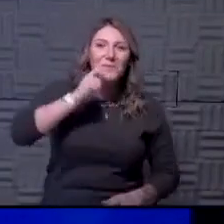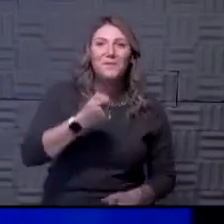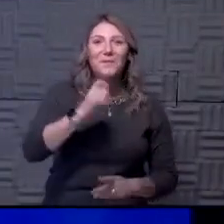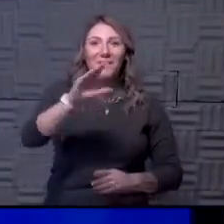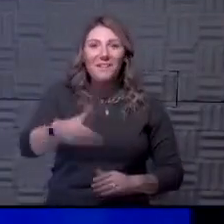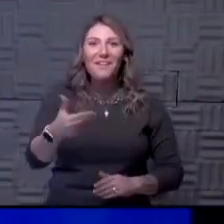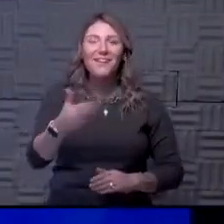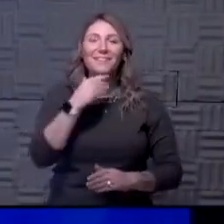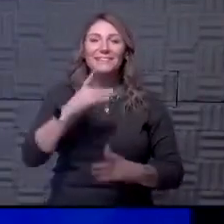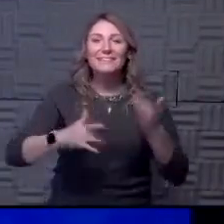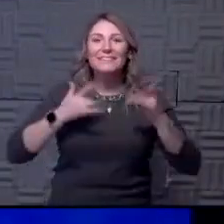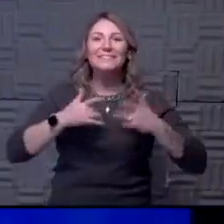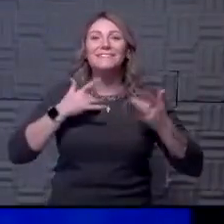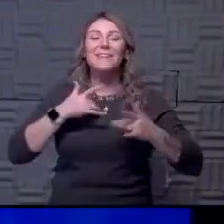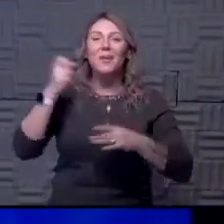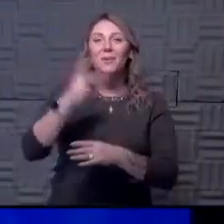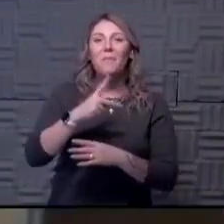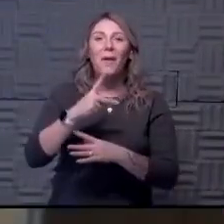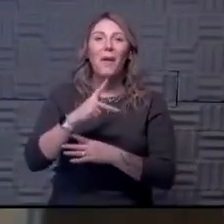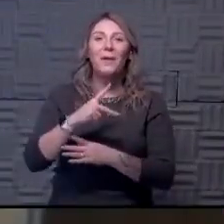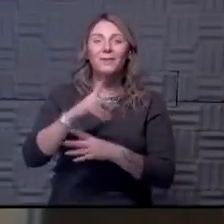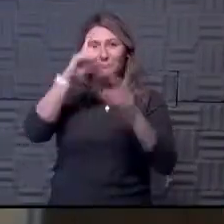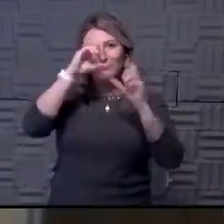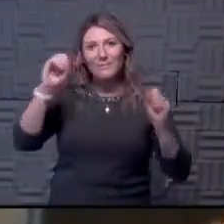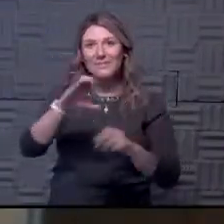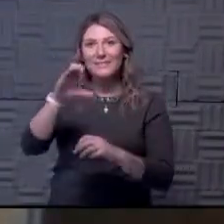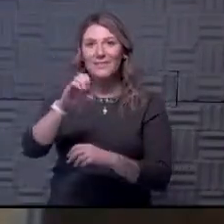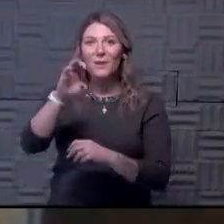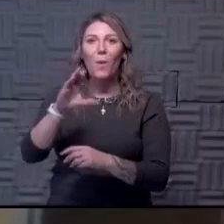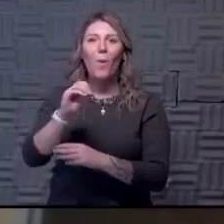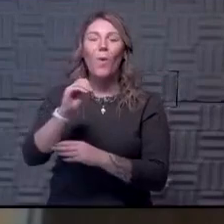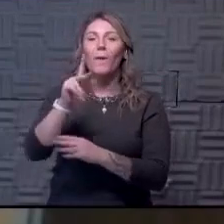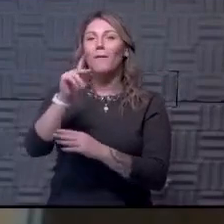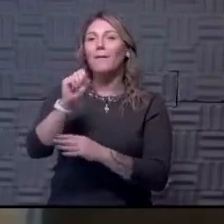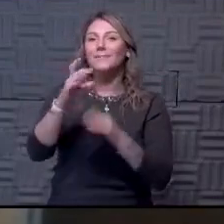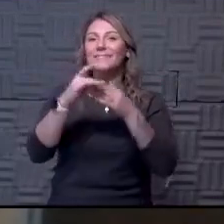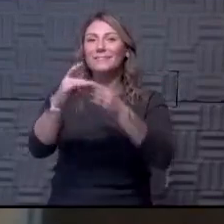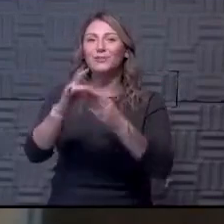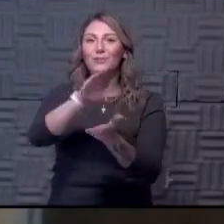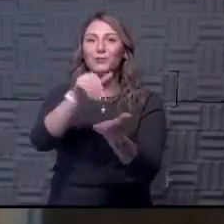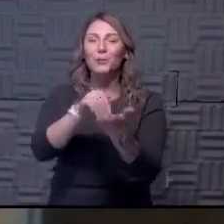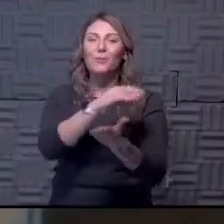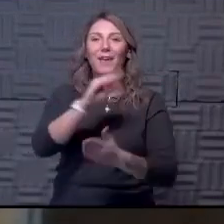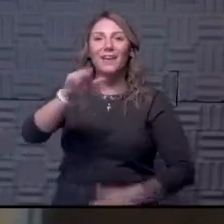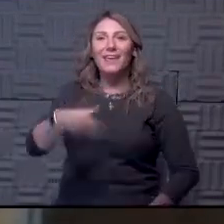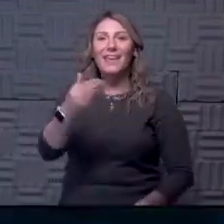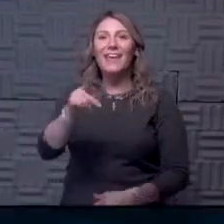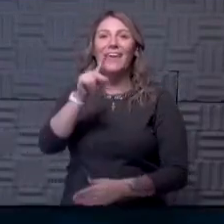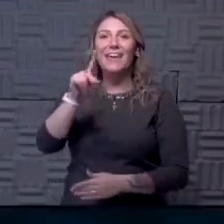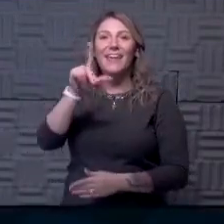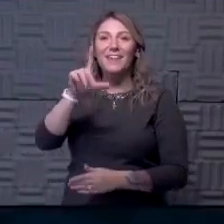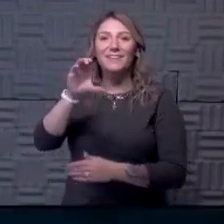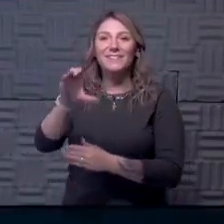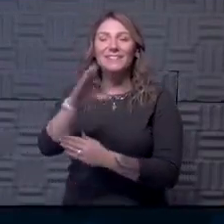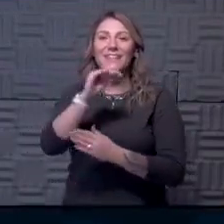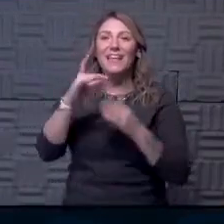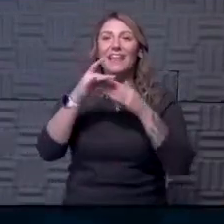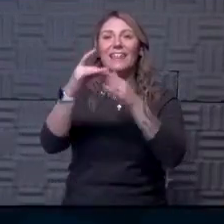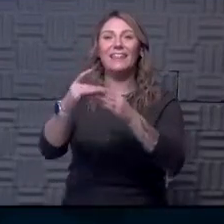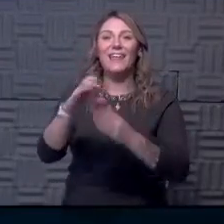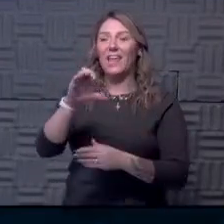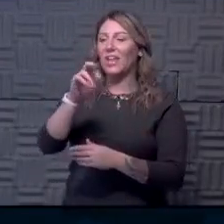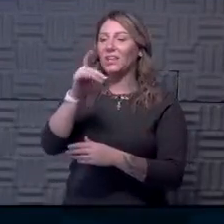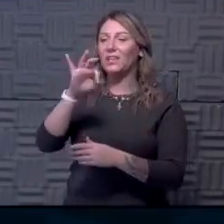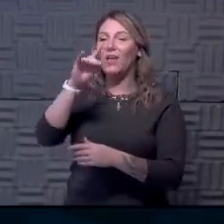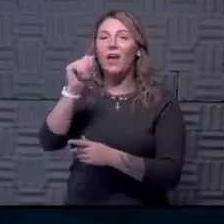excited to have back the president and CEO of the Kansas Leadership Center, with his guest, KLC field team member and leadership facilitator,